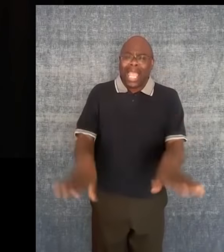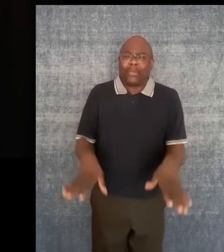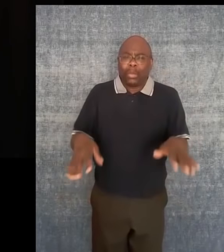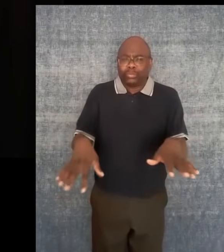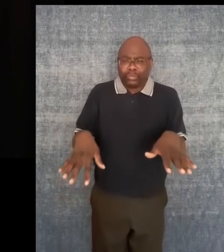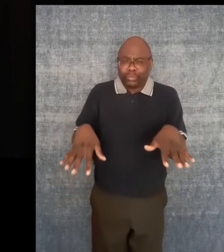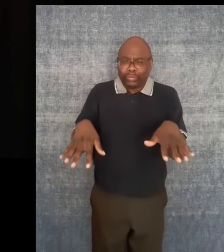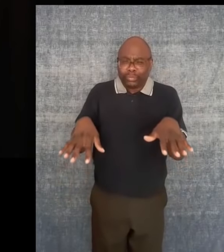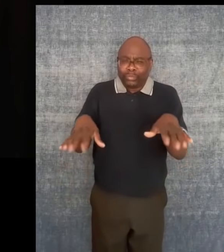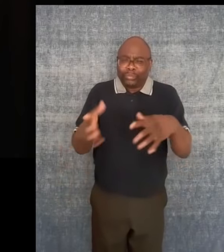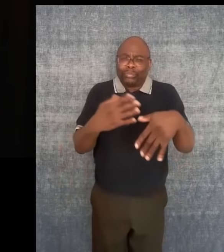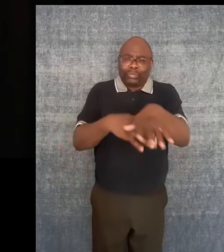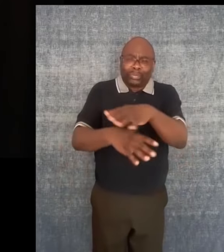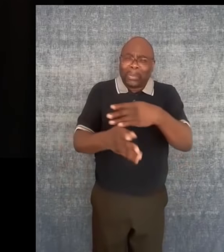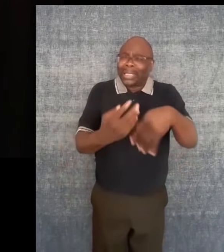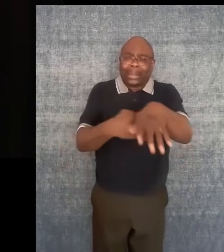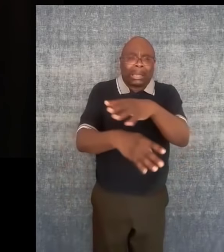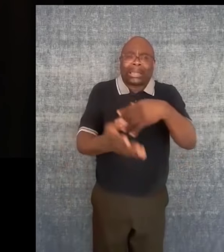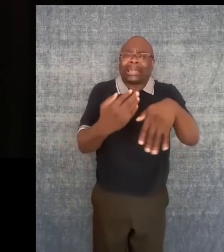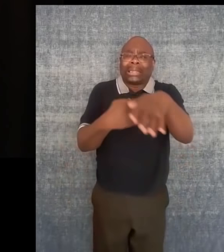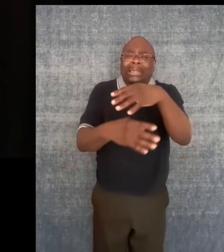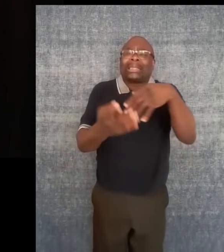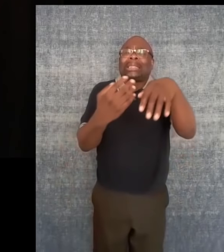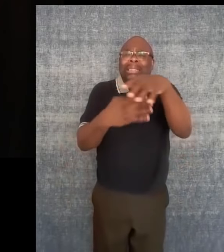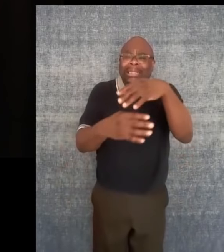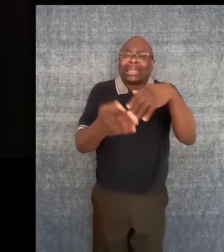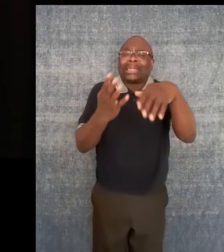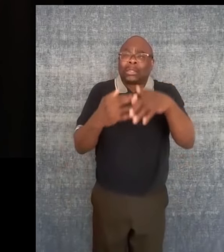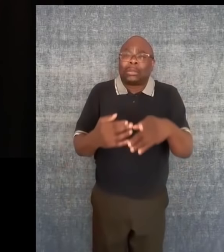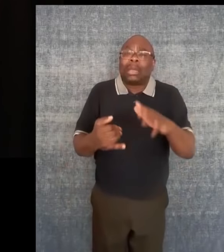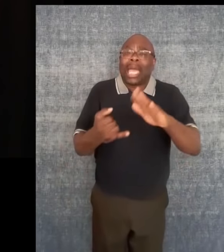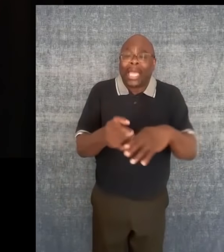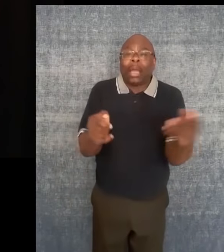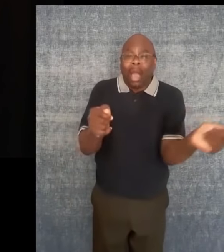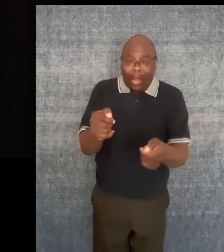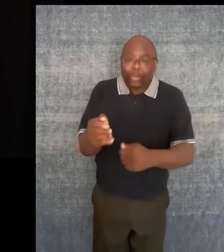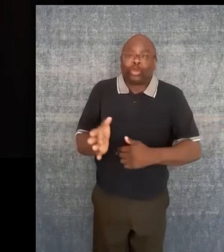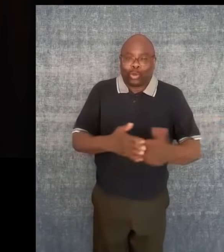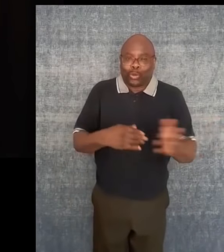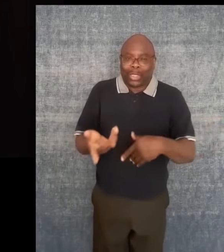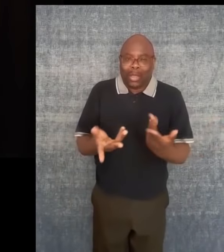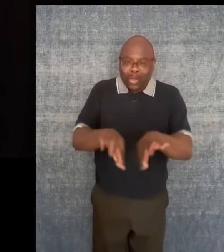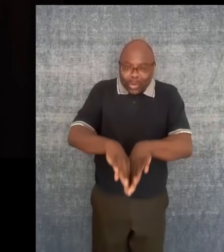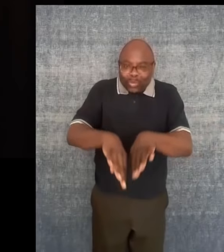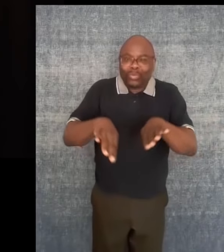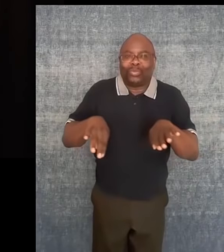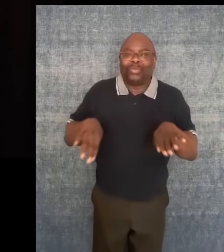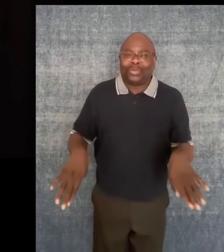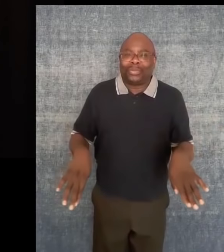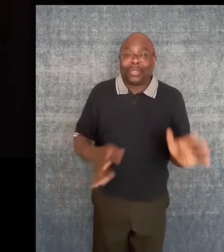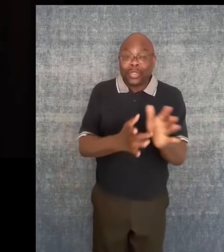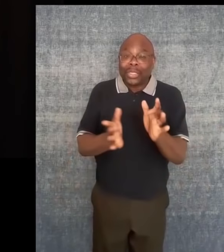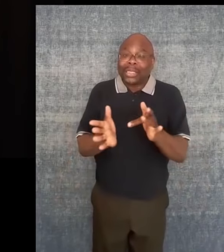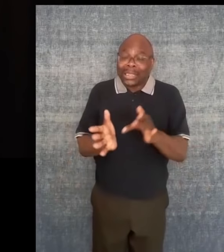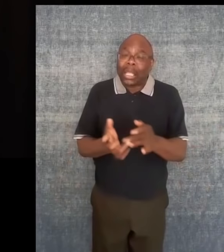there until the harvest, because it's mixed in together. Leave it to the harvest, and then it will be sorted out. Jesus said